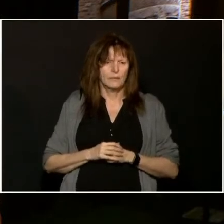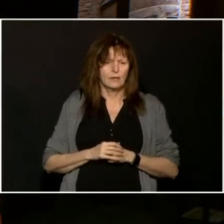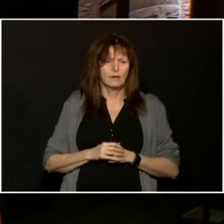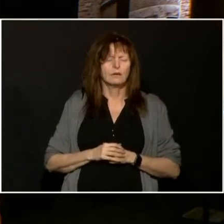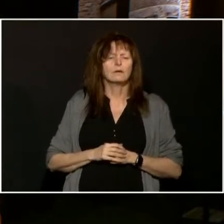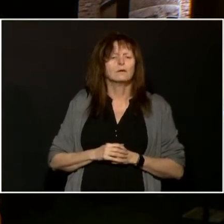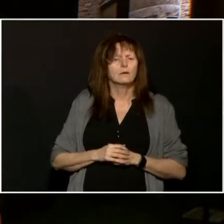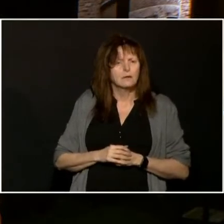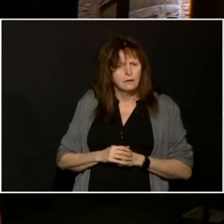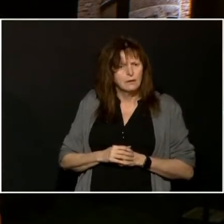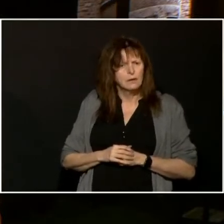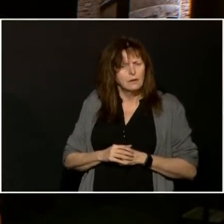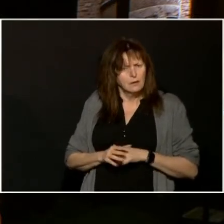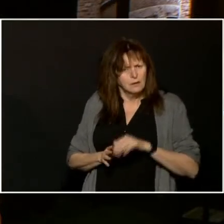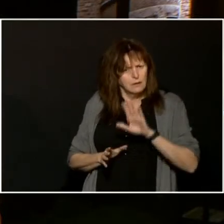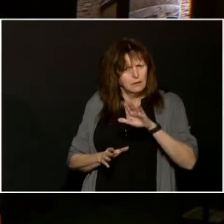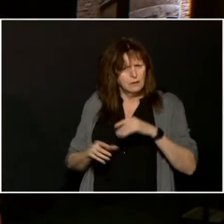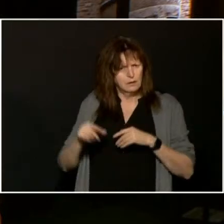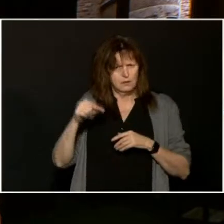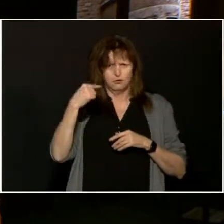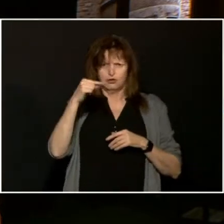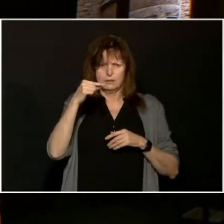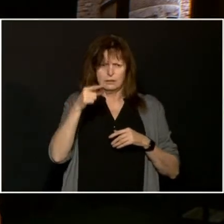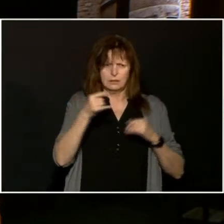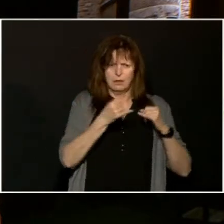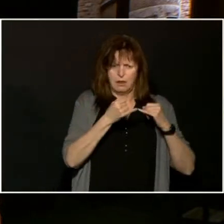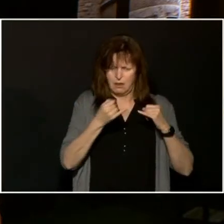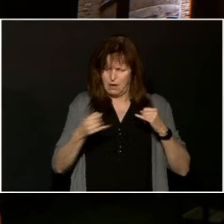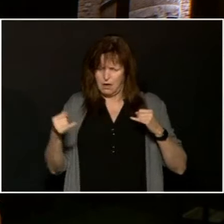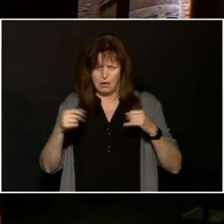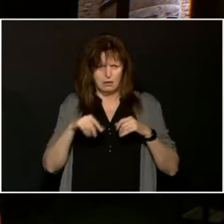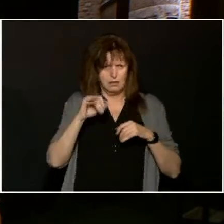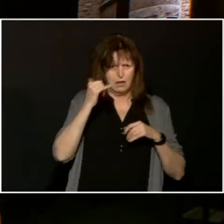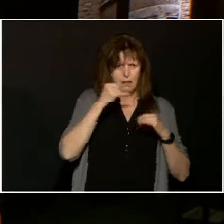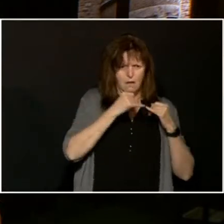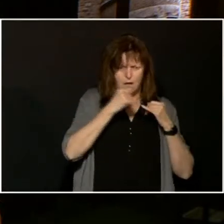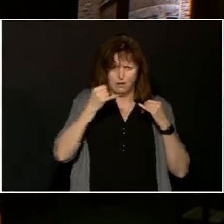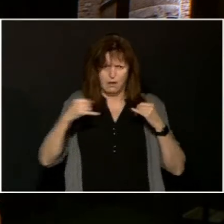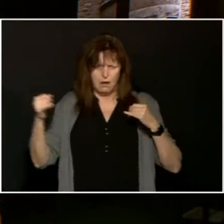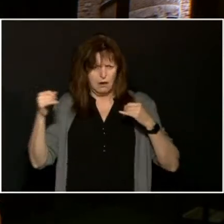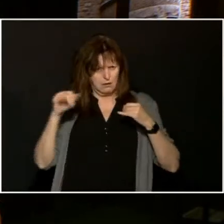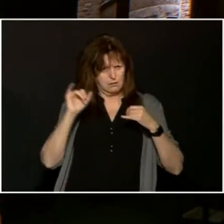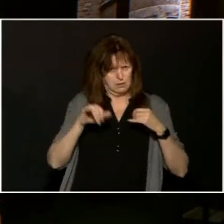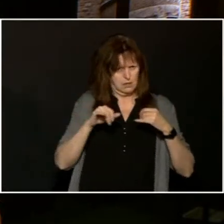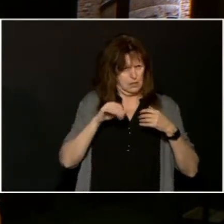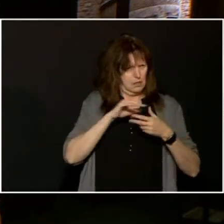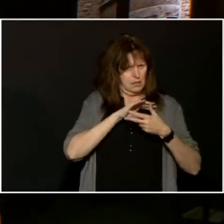and the yellow line, that there's a pretty good payoff for another investment in 2 weeks